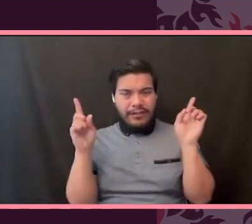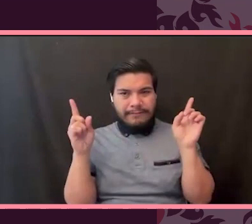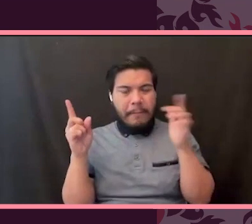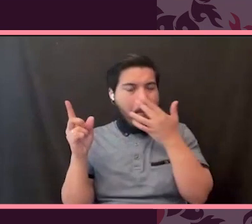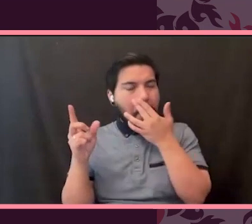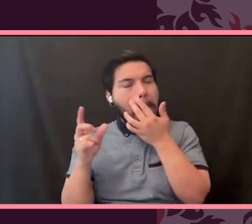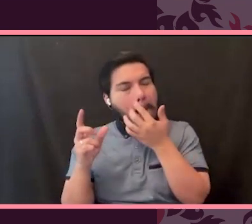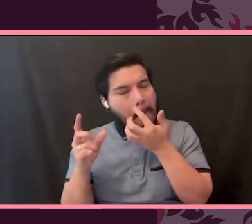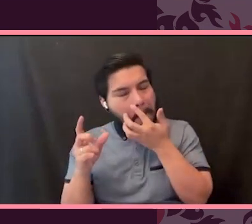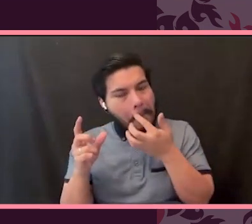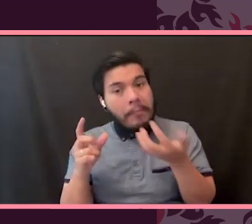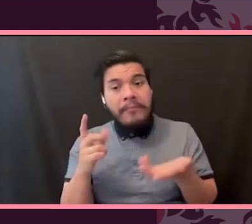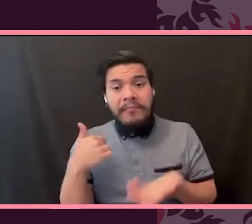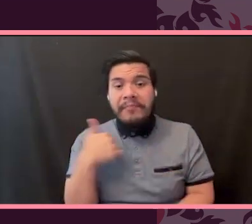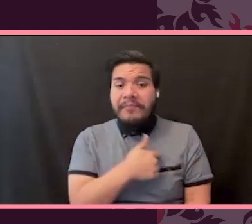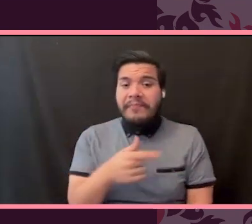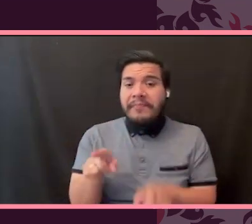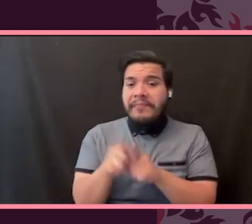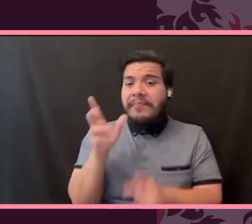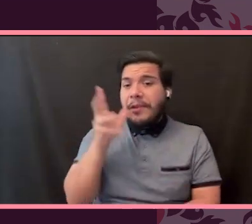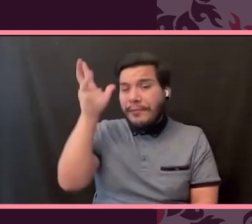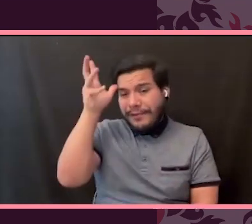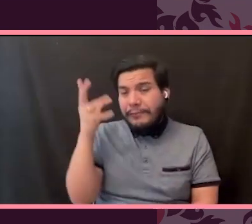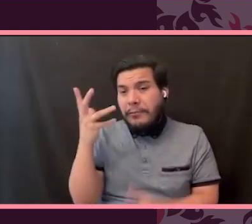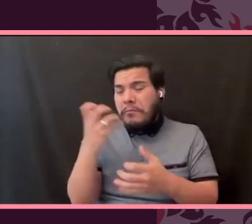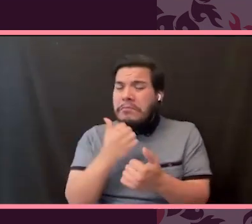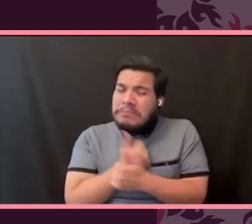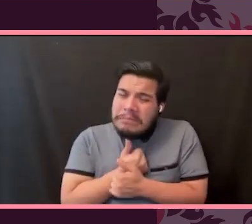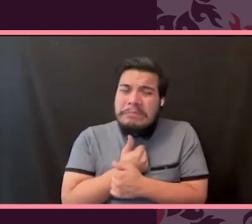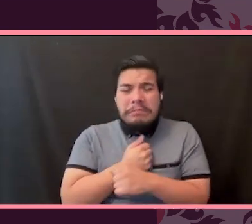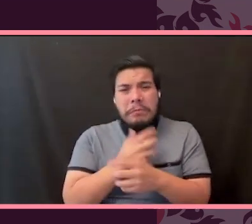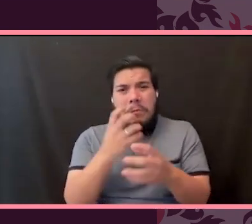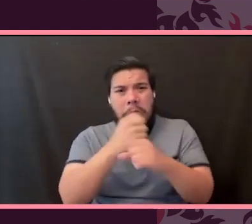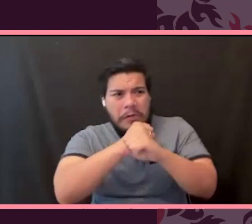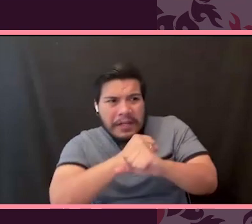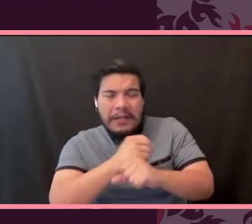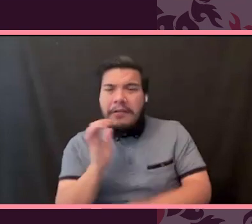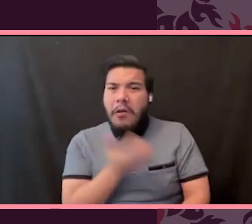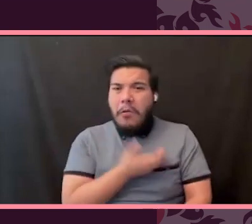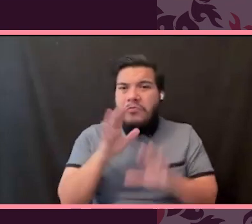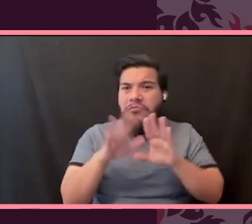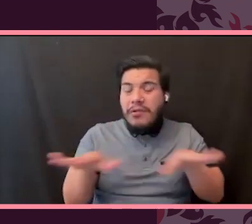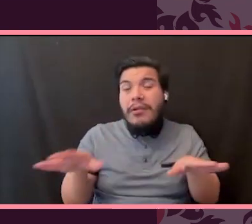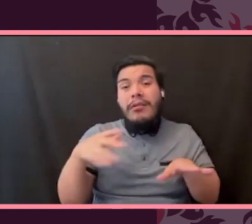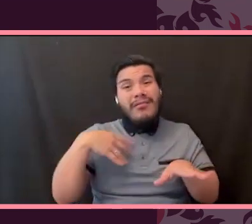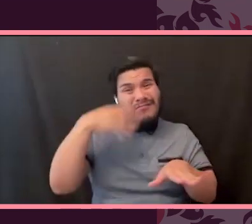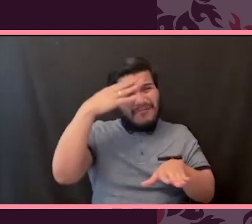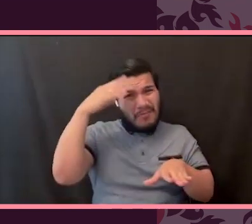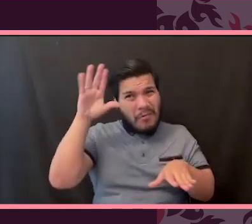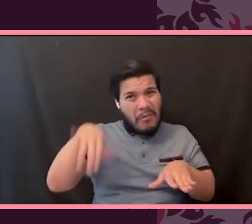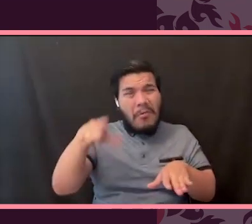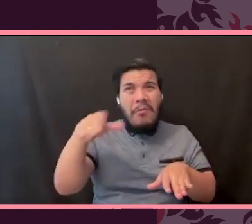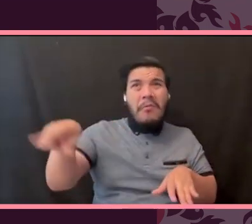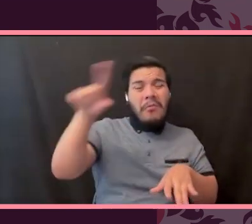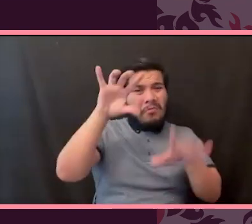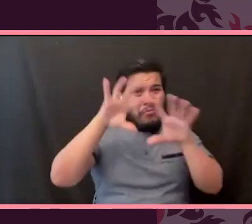And as parents, we want to love and protect our children, and we are aware that the world is